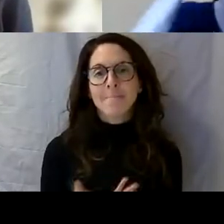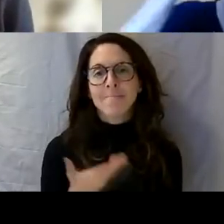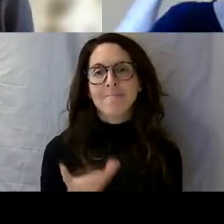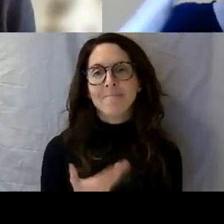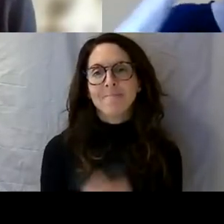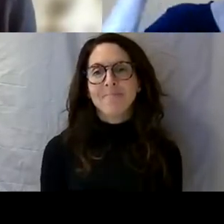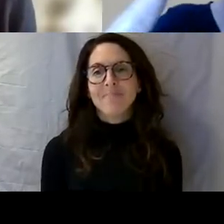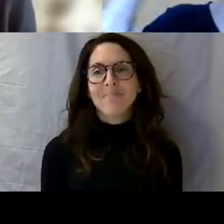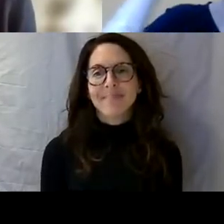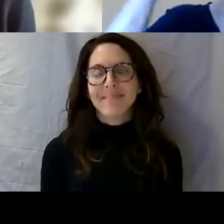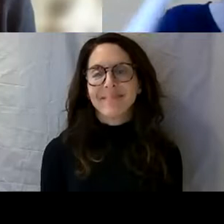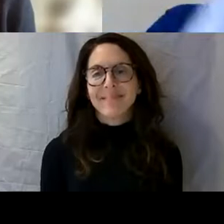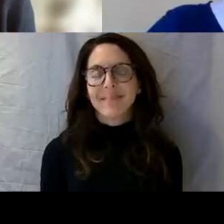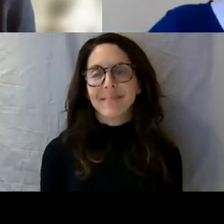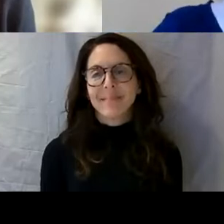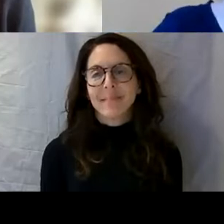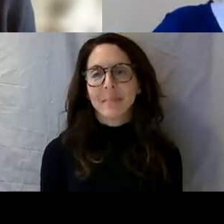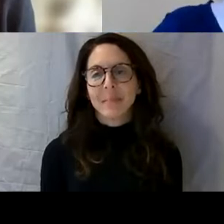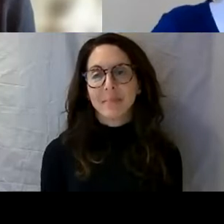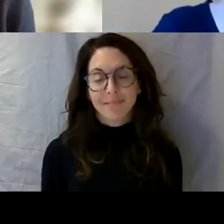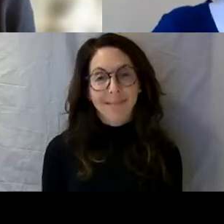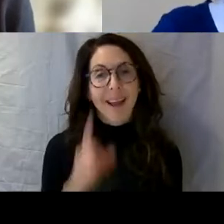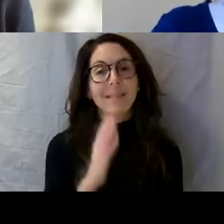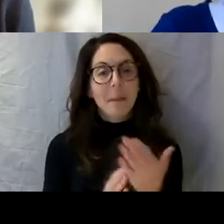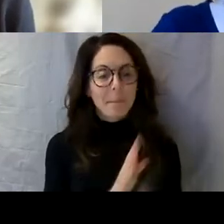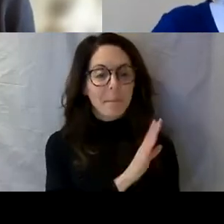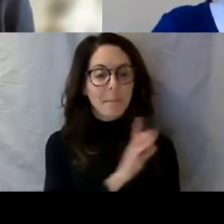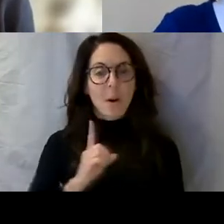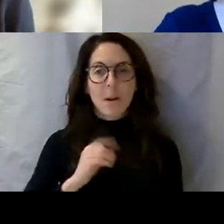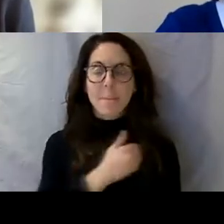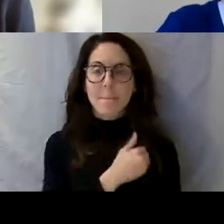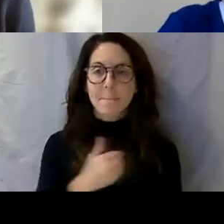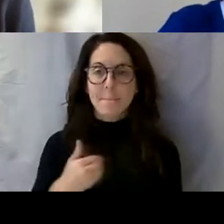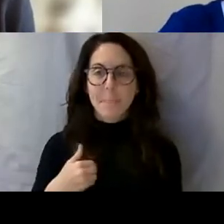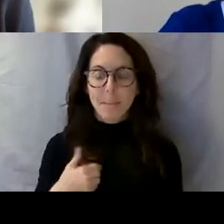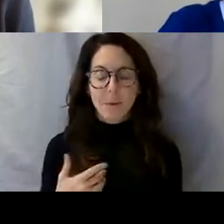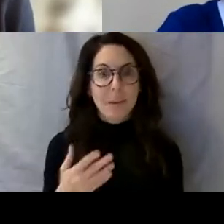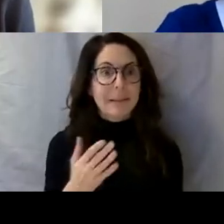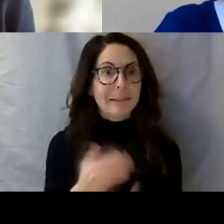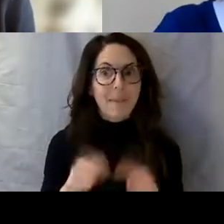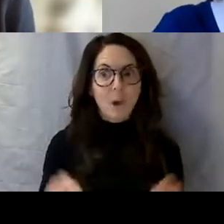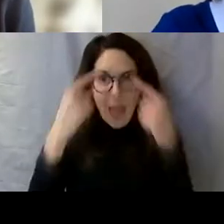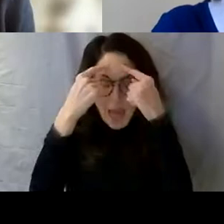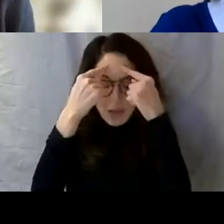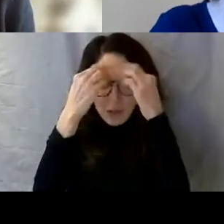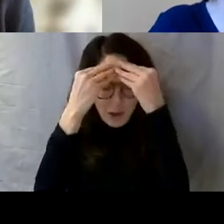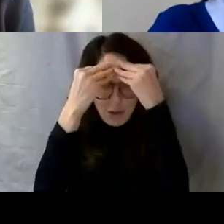of I think some of our board members' heads might be almost exploding right now, because I think